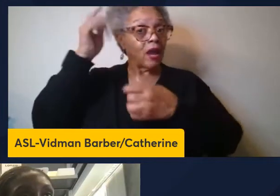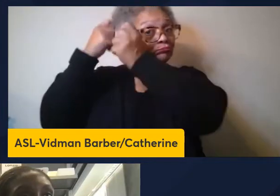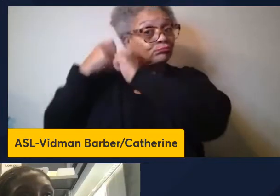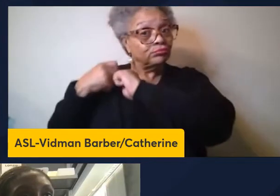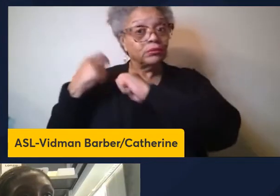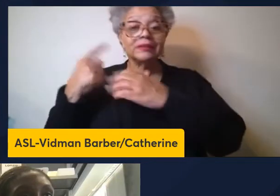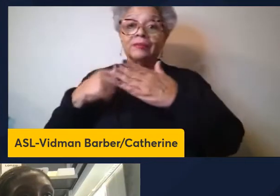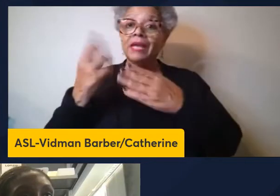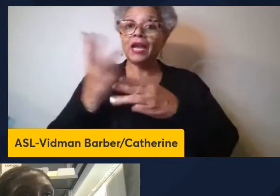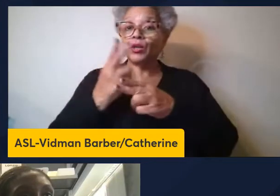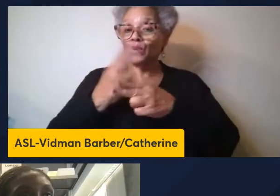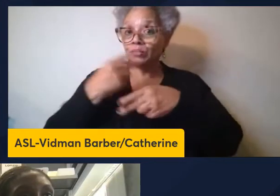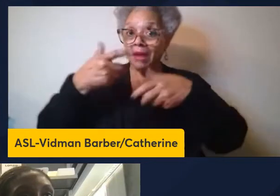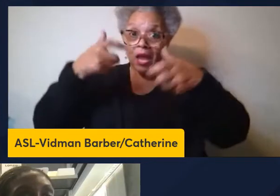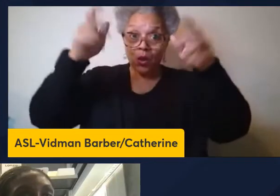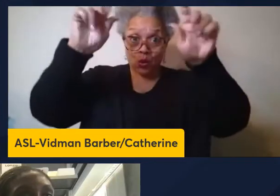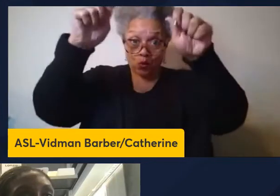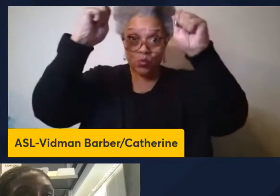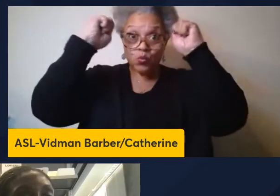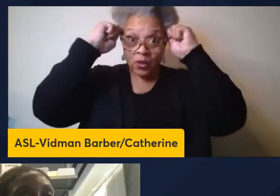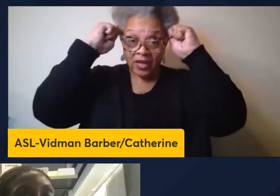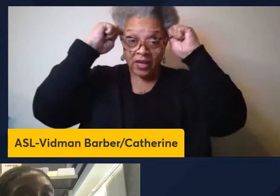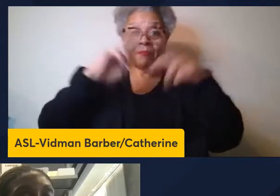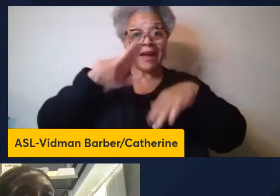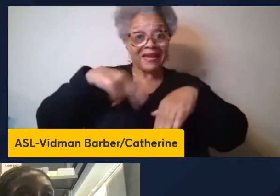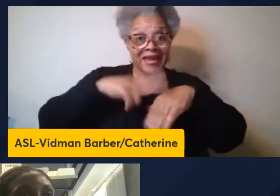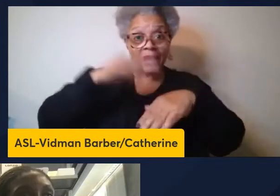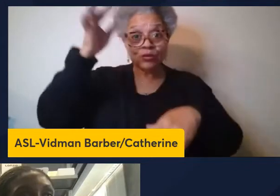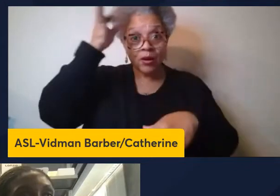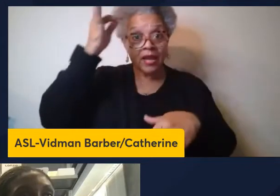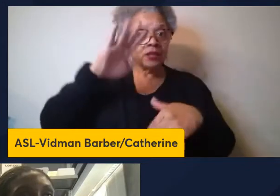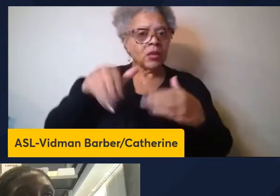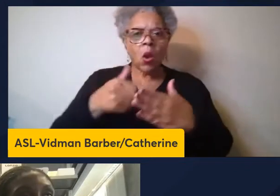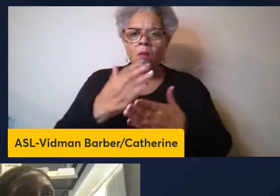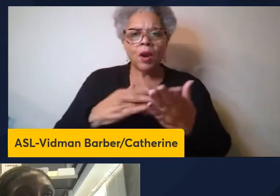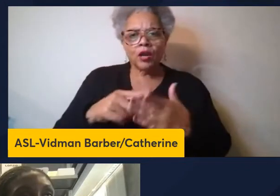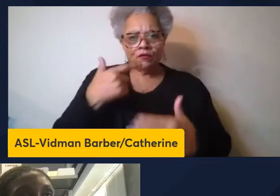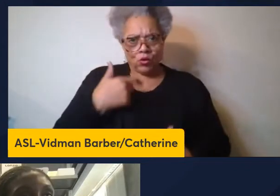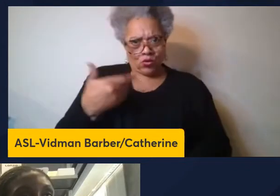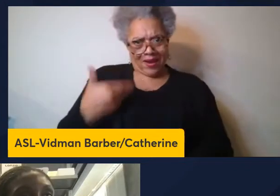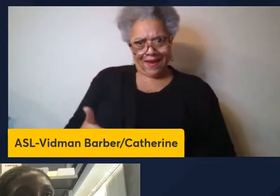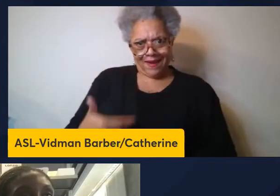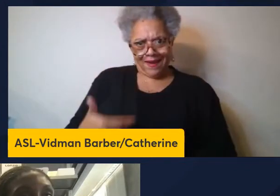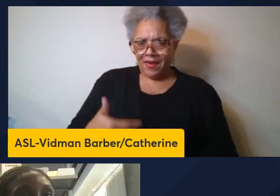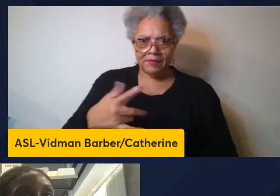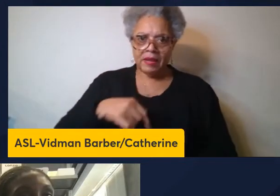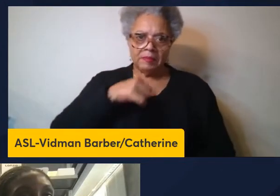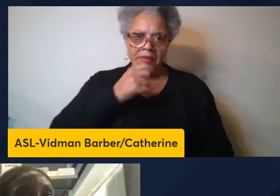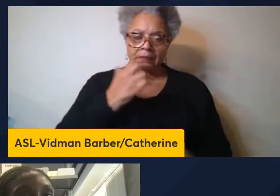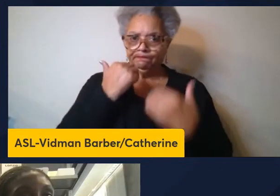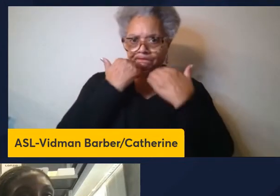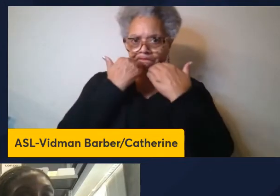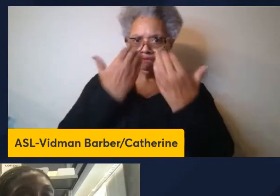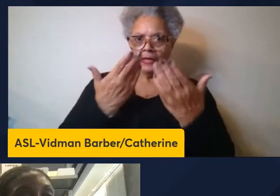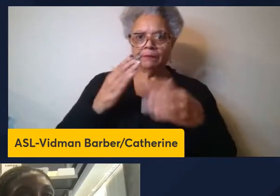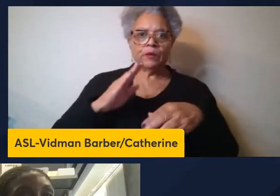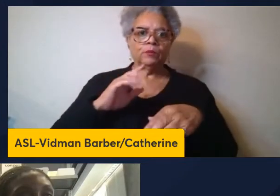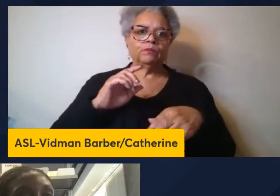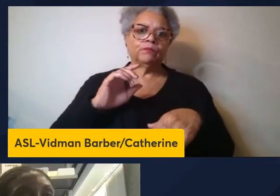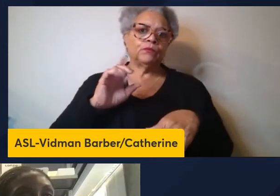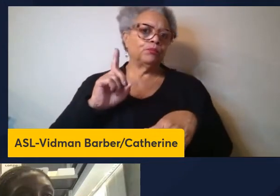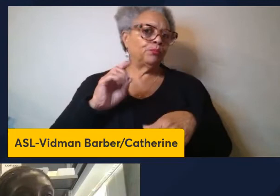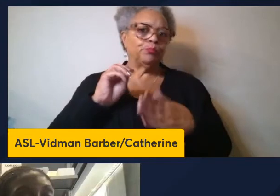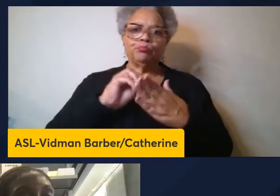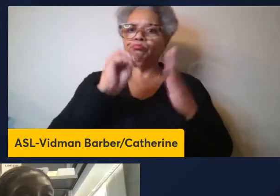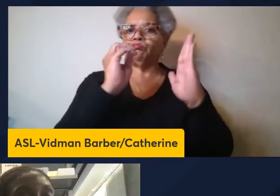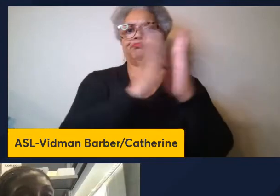on. I sometimes have my natural hair. It's all part of who I am. And I shouldn't be ashamed to put that anywhere. But